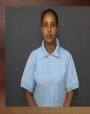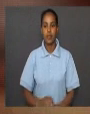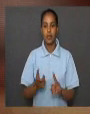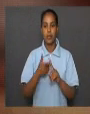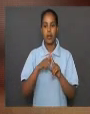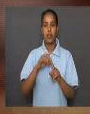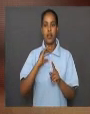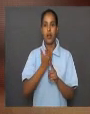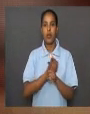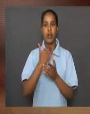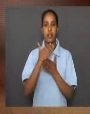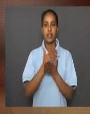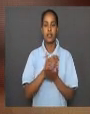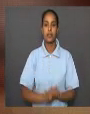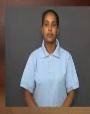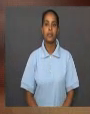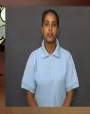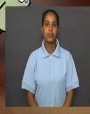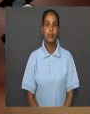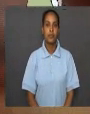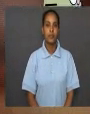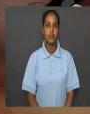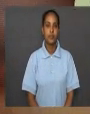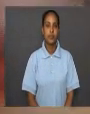Let's get back to our lesson.